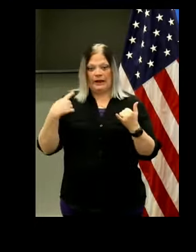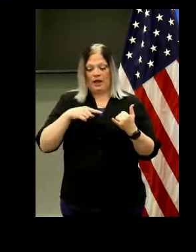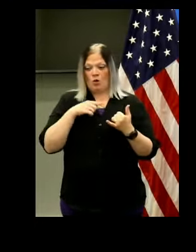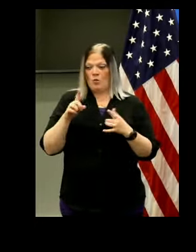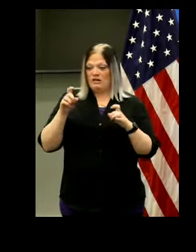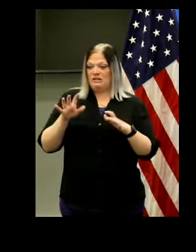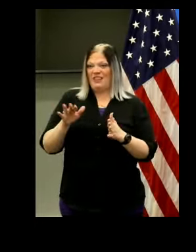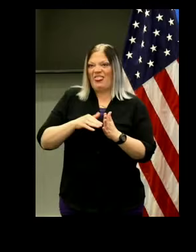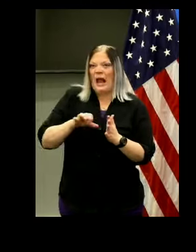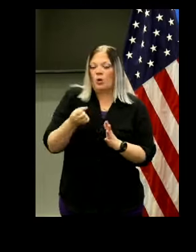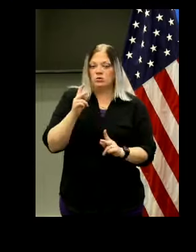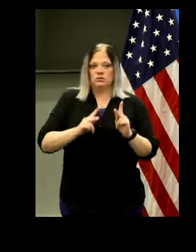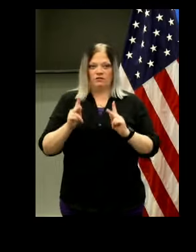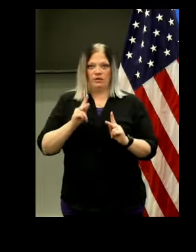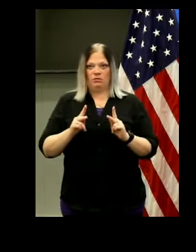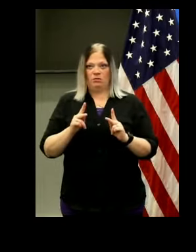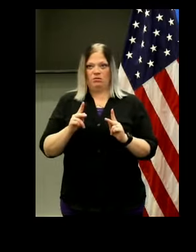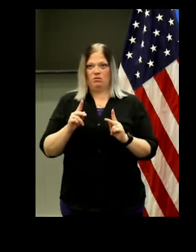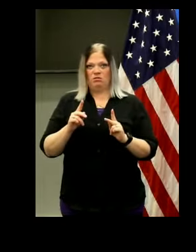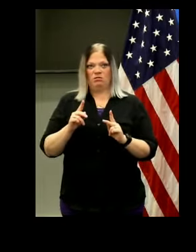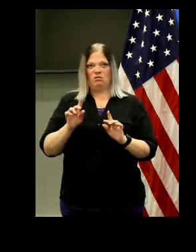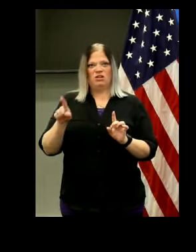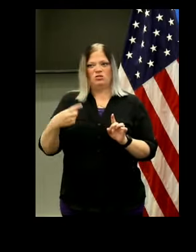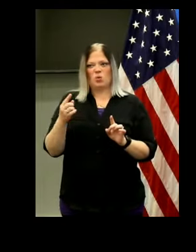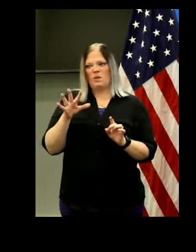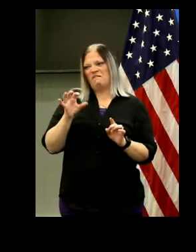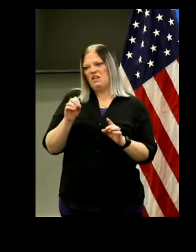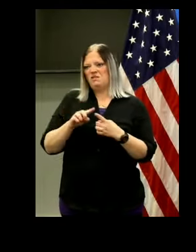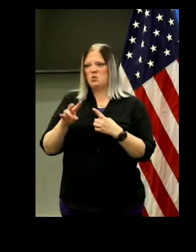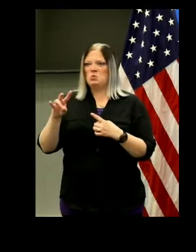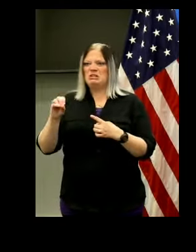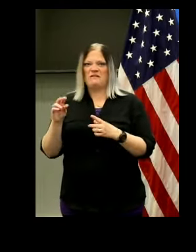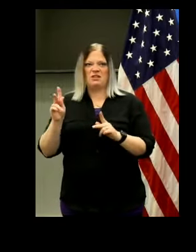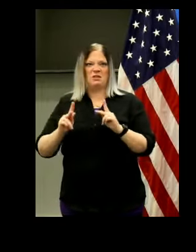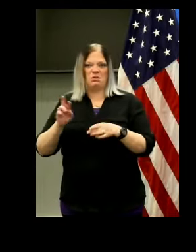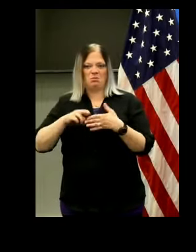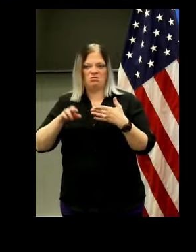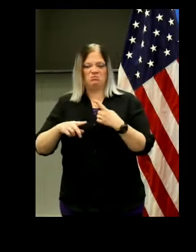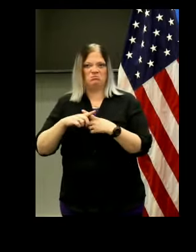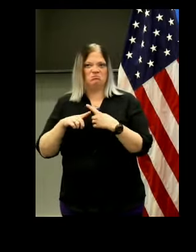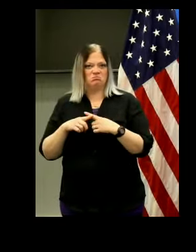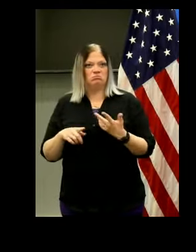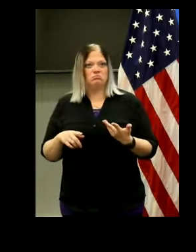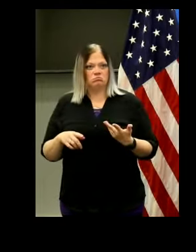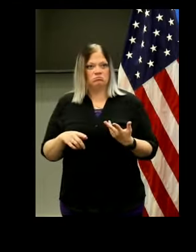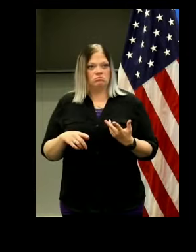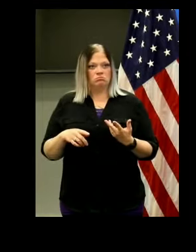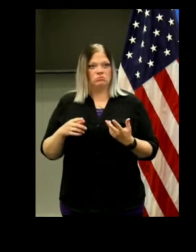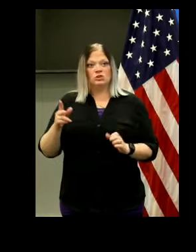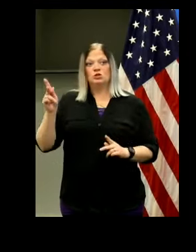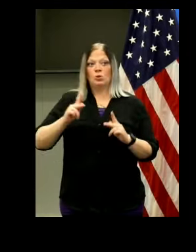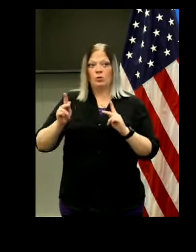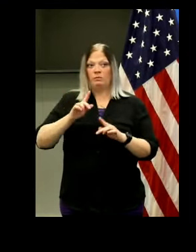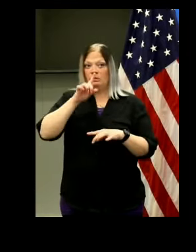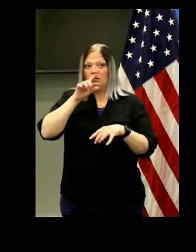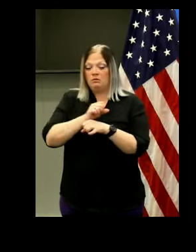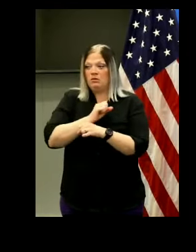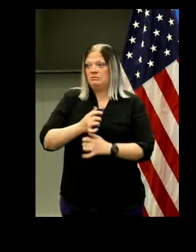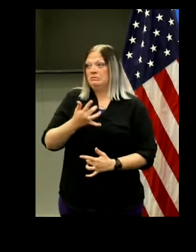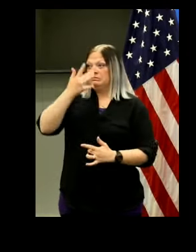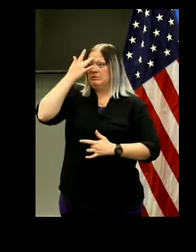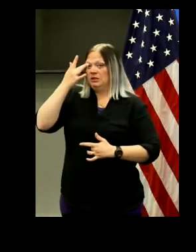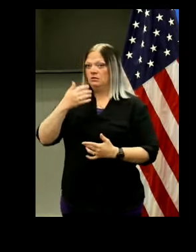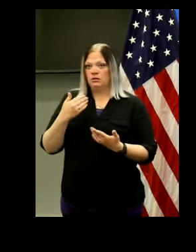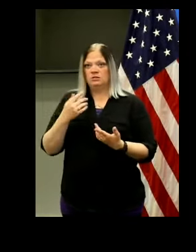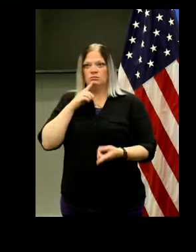day, and it's 50 to 70 that are testing positive. So the number of individuals that are contracting COVID-19 as new cases are actually